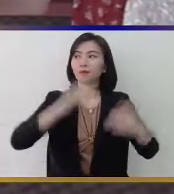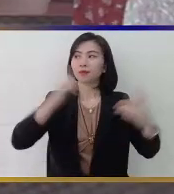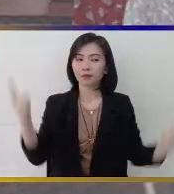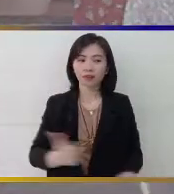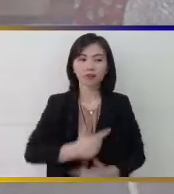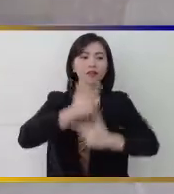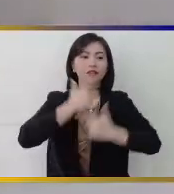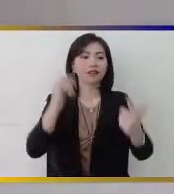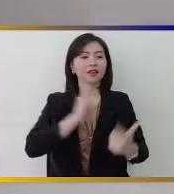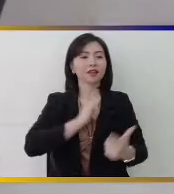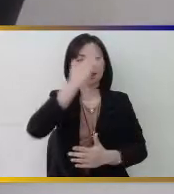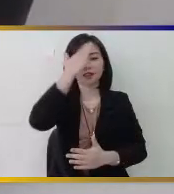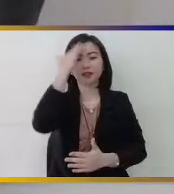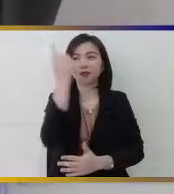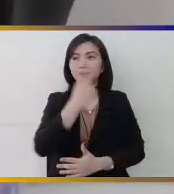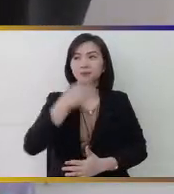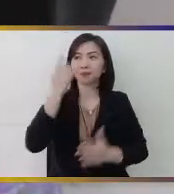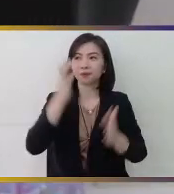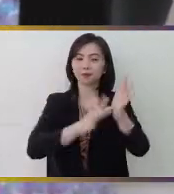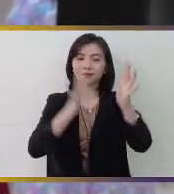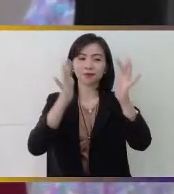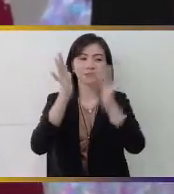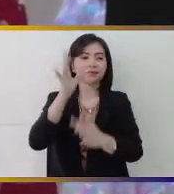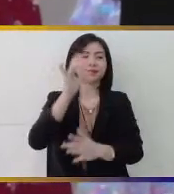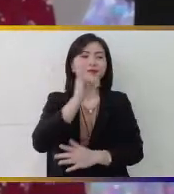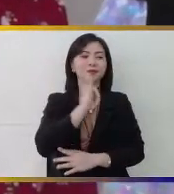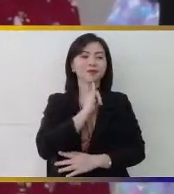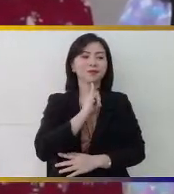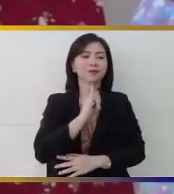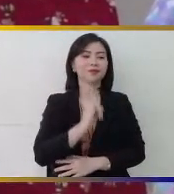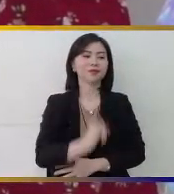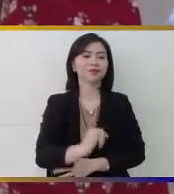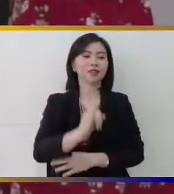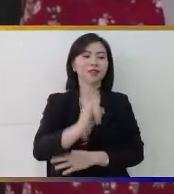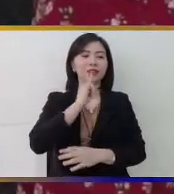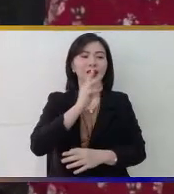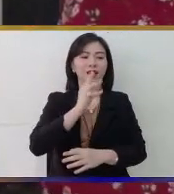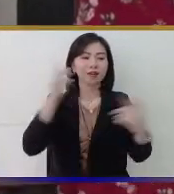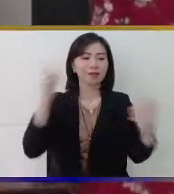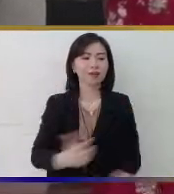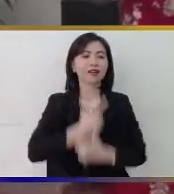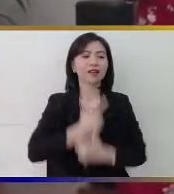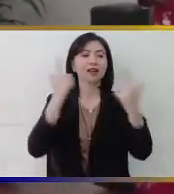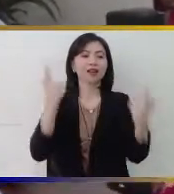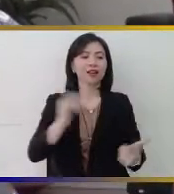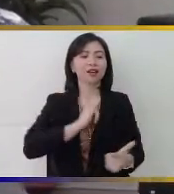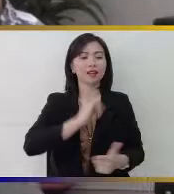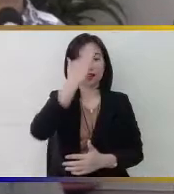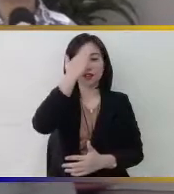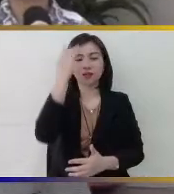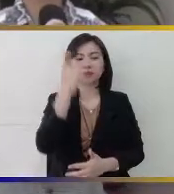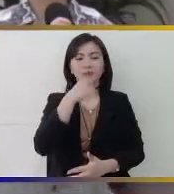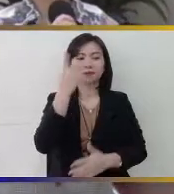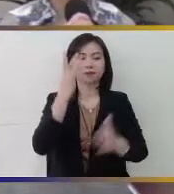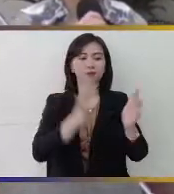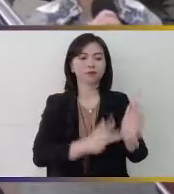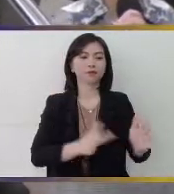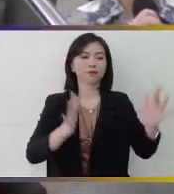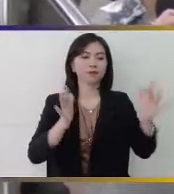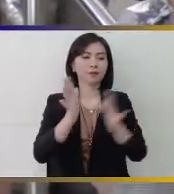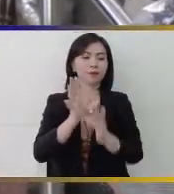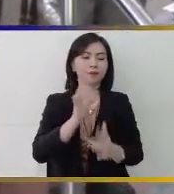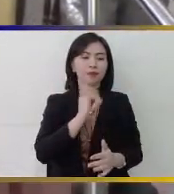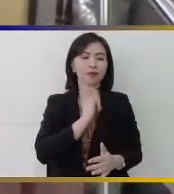whole. I'm glad I know who Jesus is. I'm glad I know who